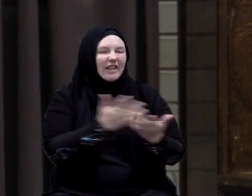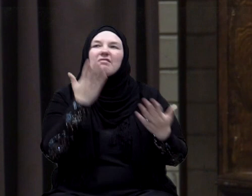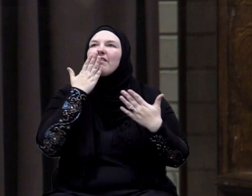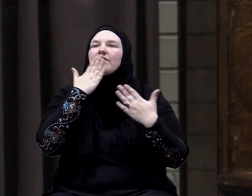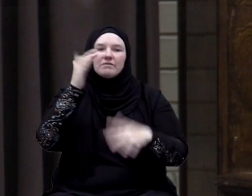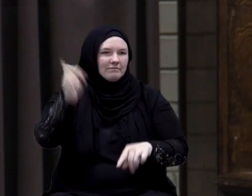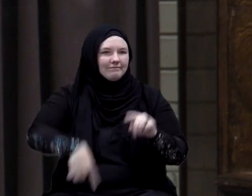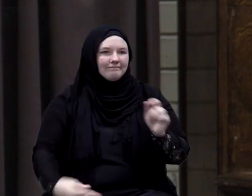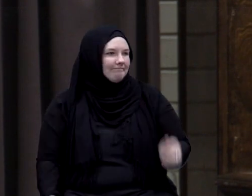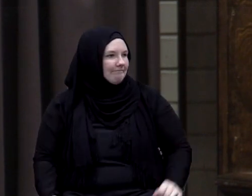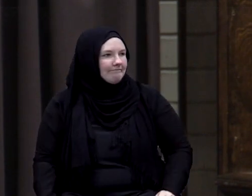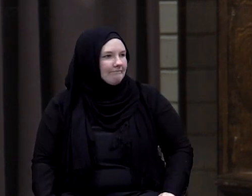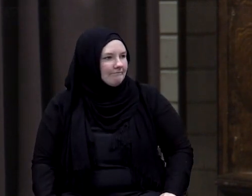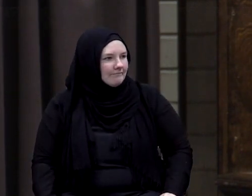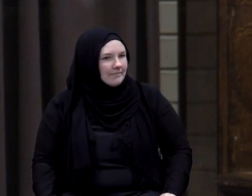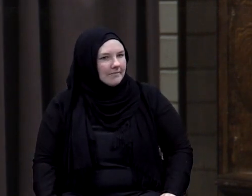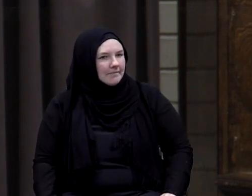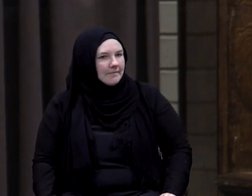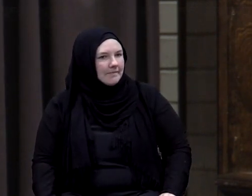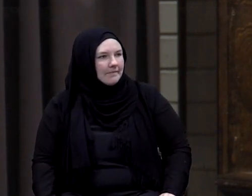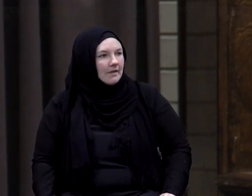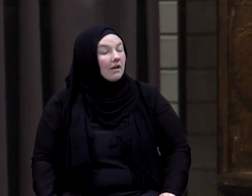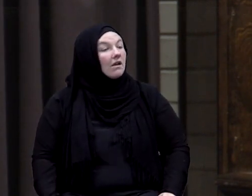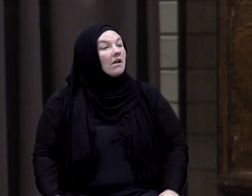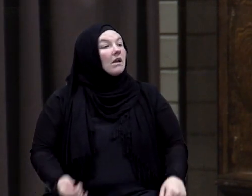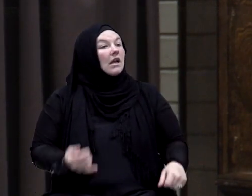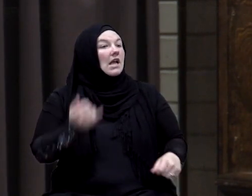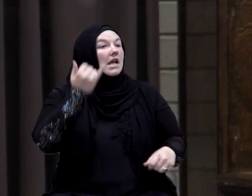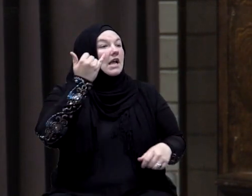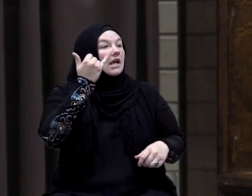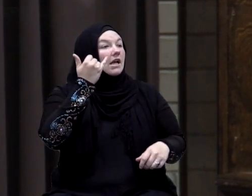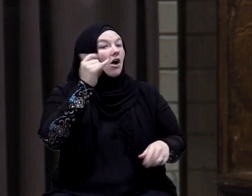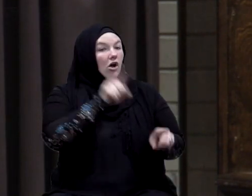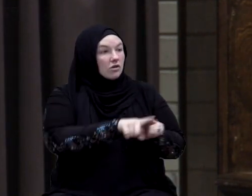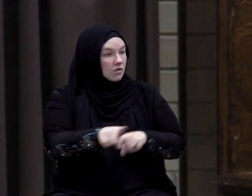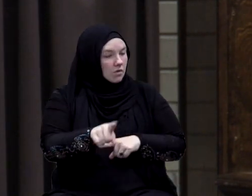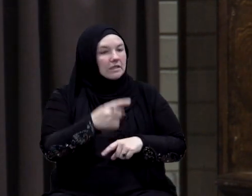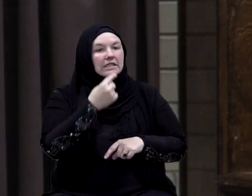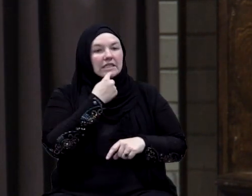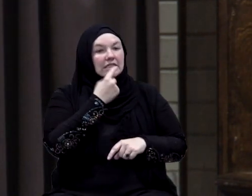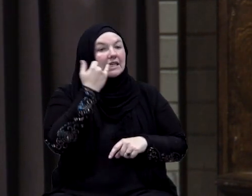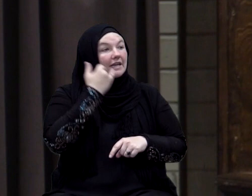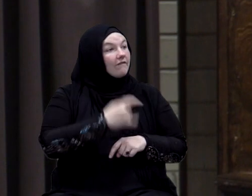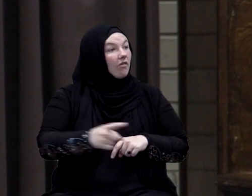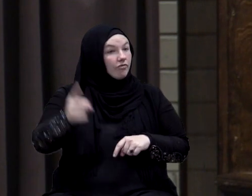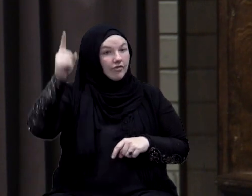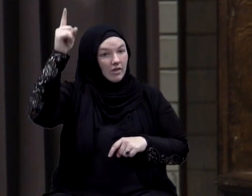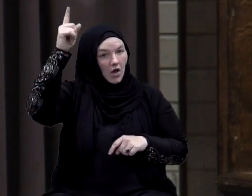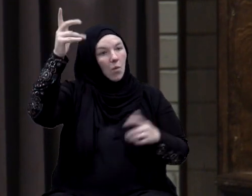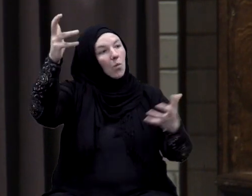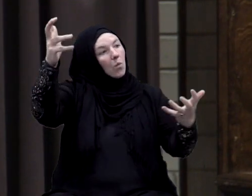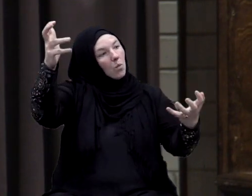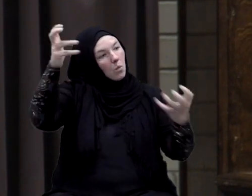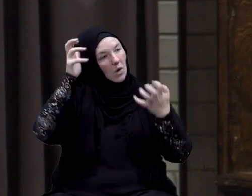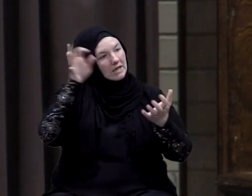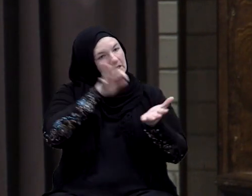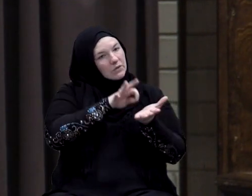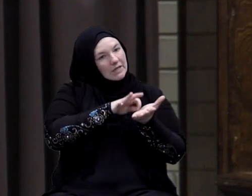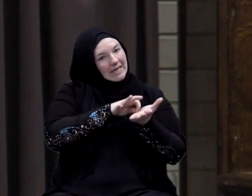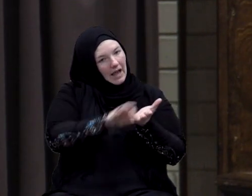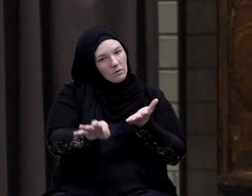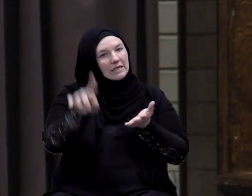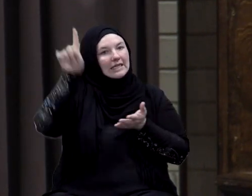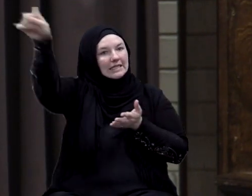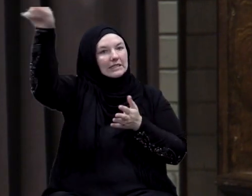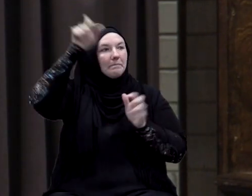it. In fact, it also implies that if Allah wanted to count His